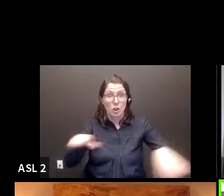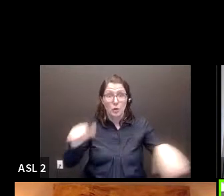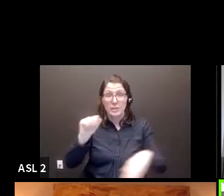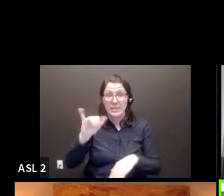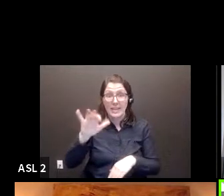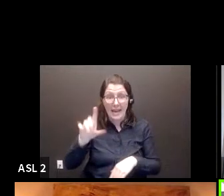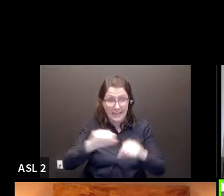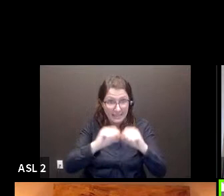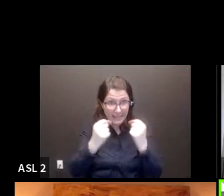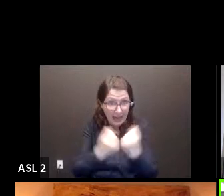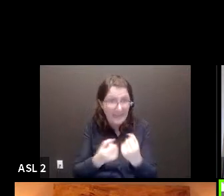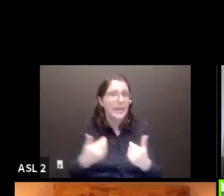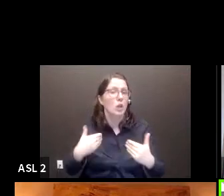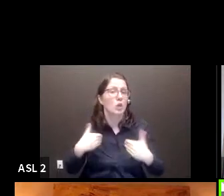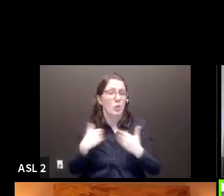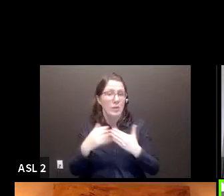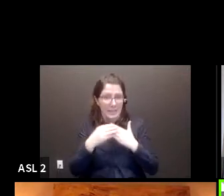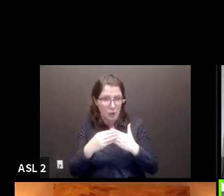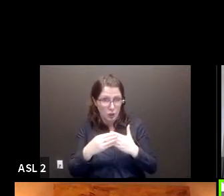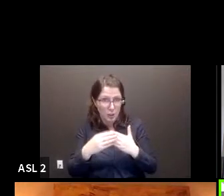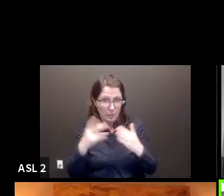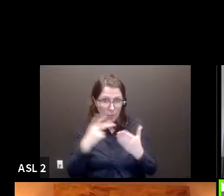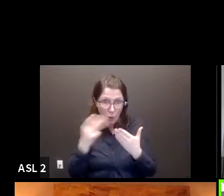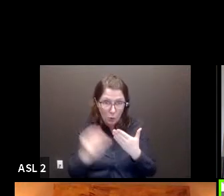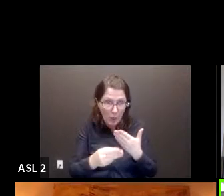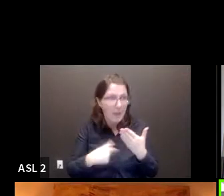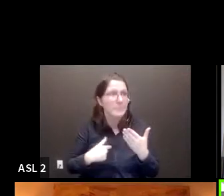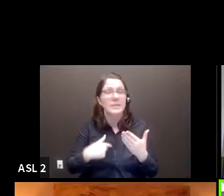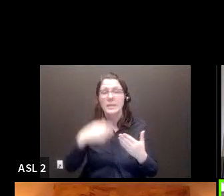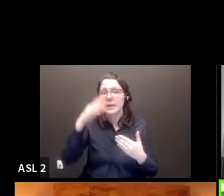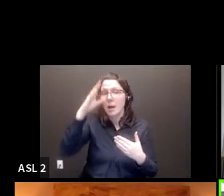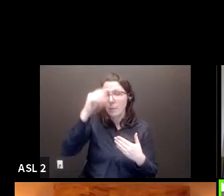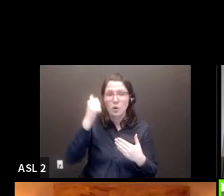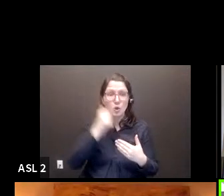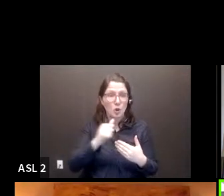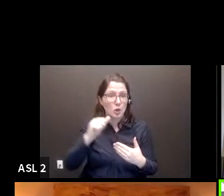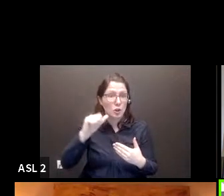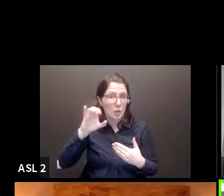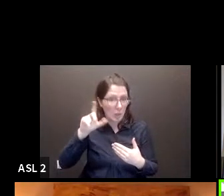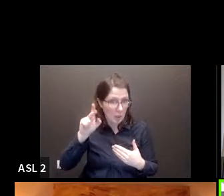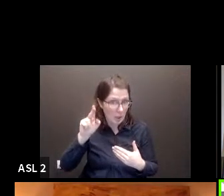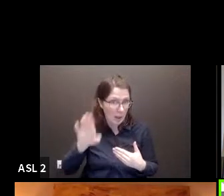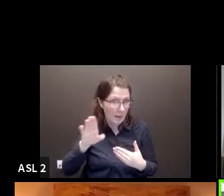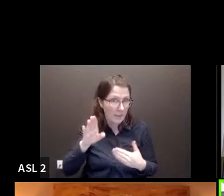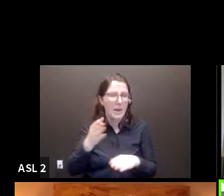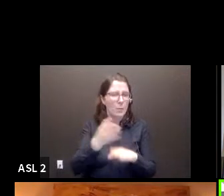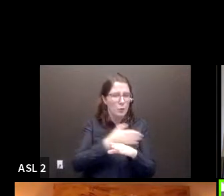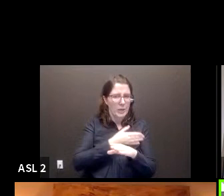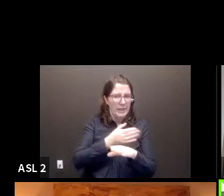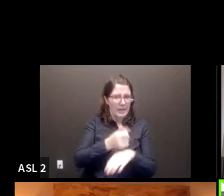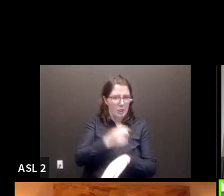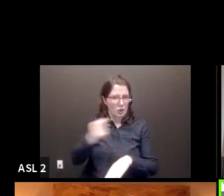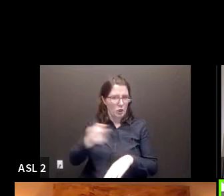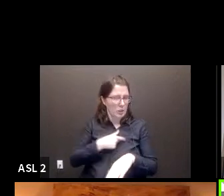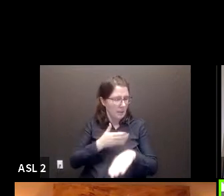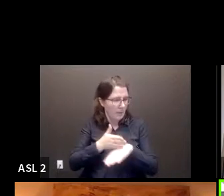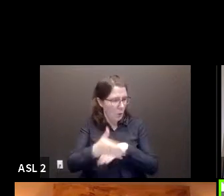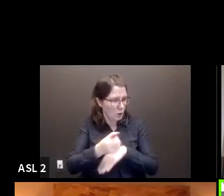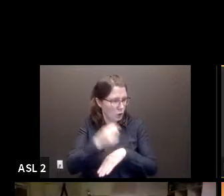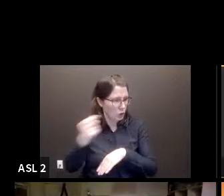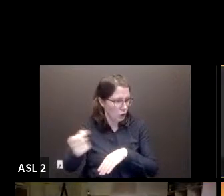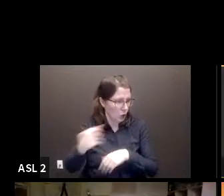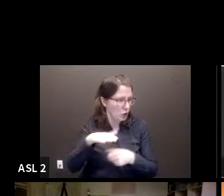partnerships with the boys and girls club for diversion particularly youth diversion in the pre-charge and post-charge area so we have a range of